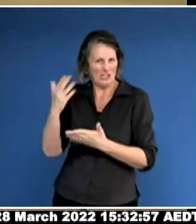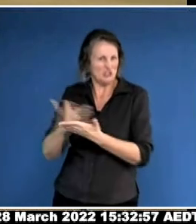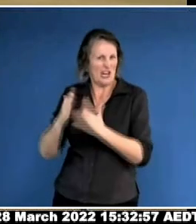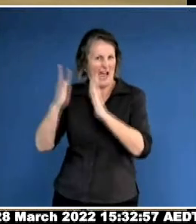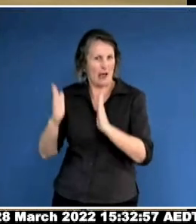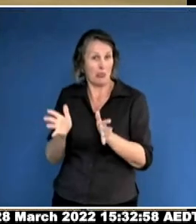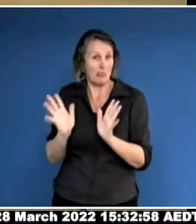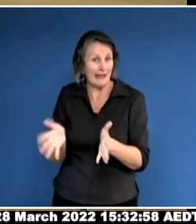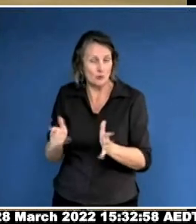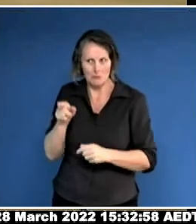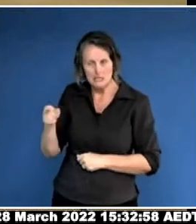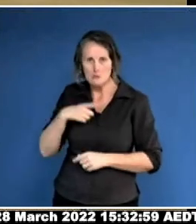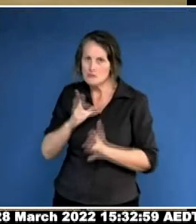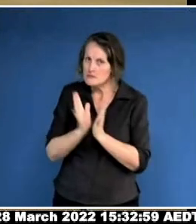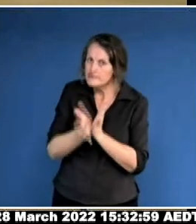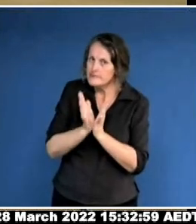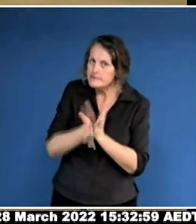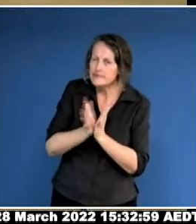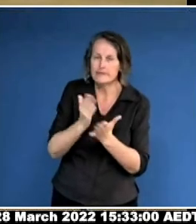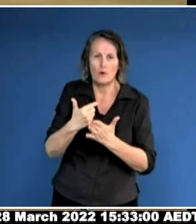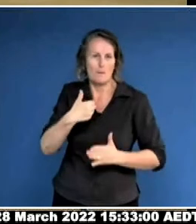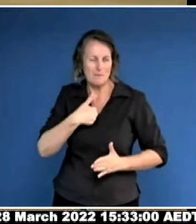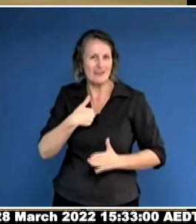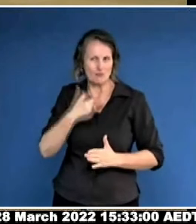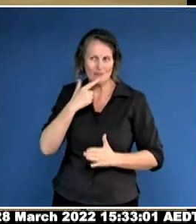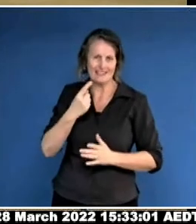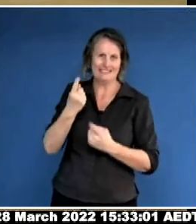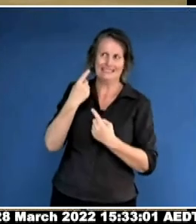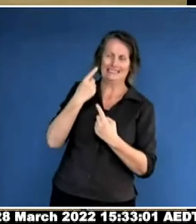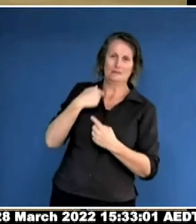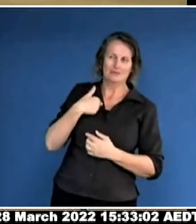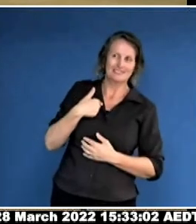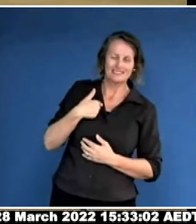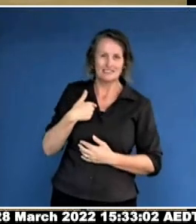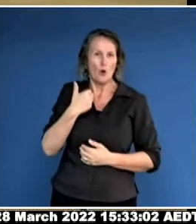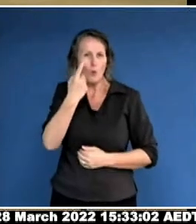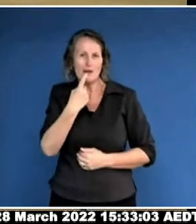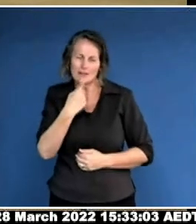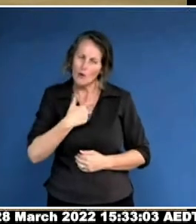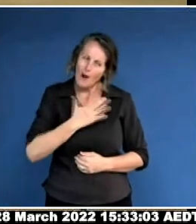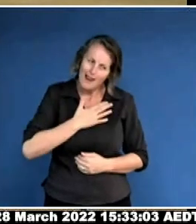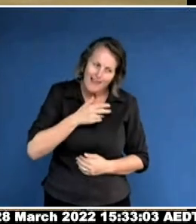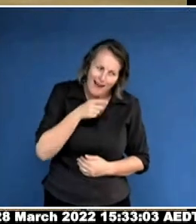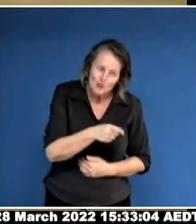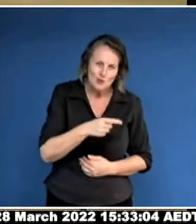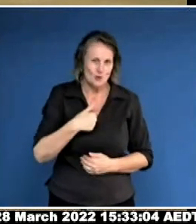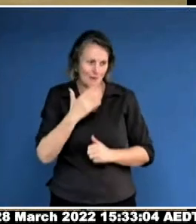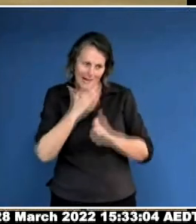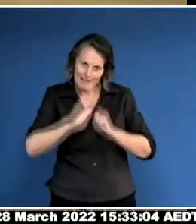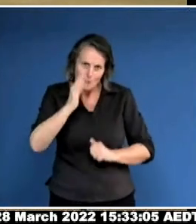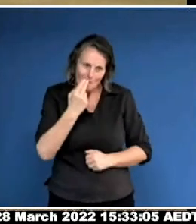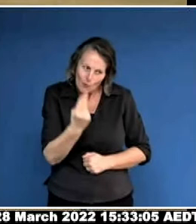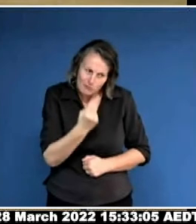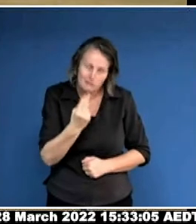wasn't taking no for an answer very easily. He was very pushy about it, just always saying how much he liked me and that he'd never had a partner